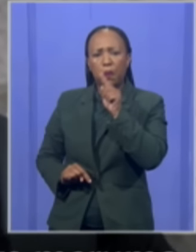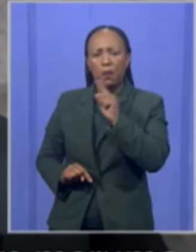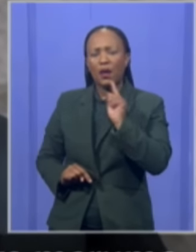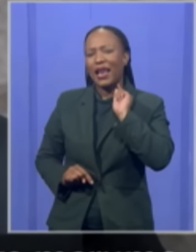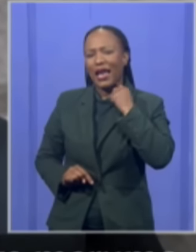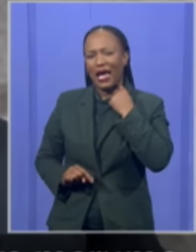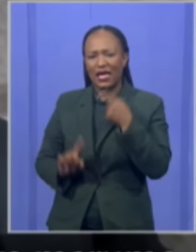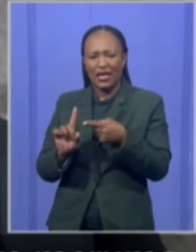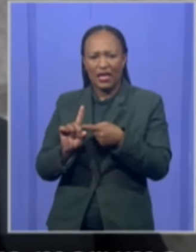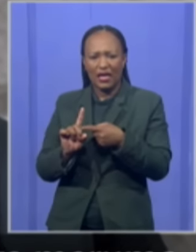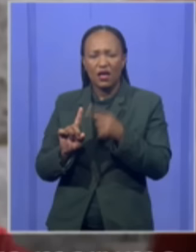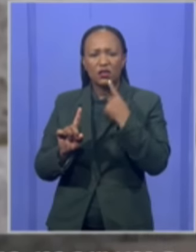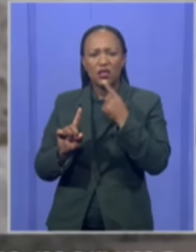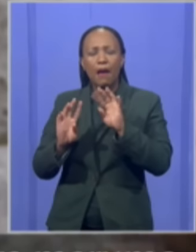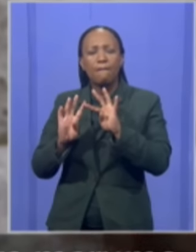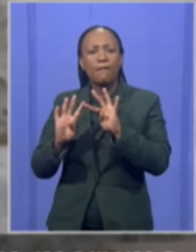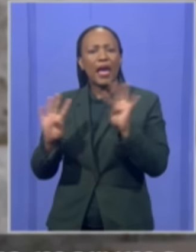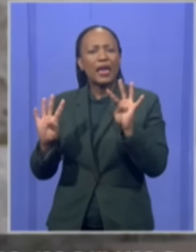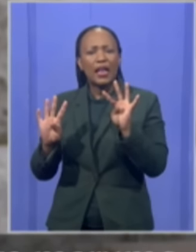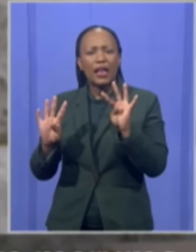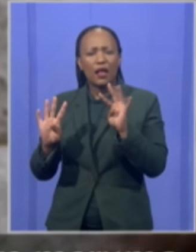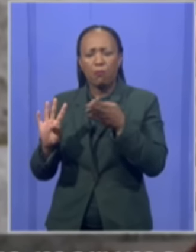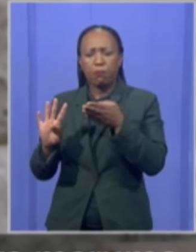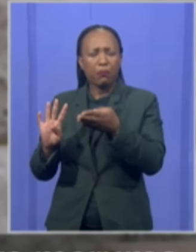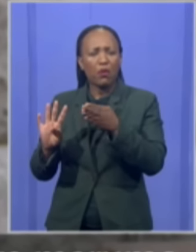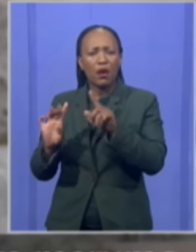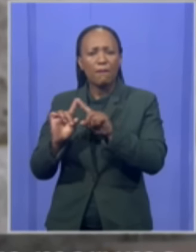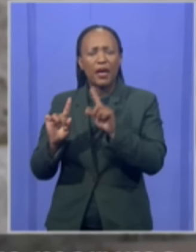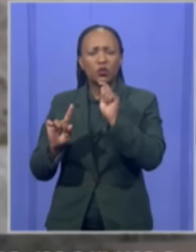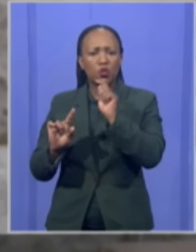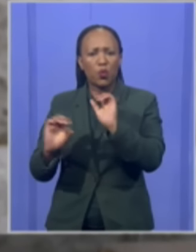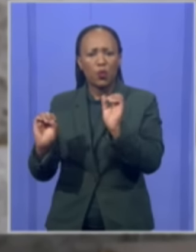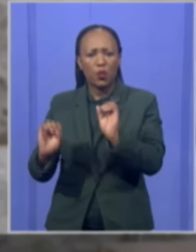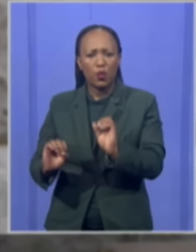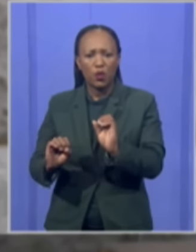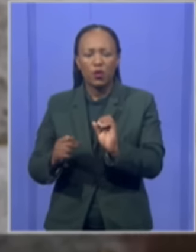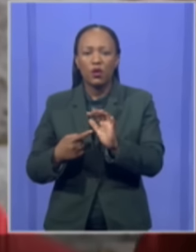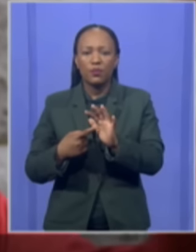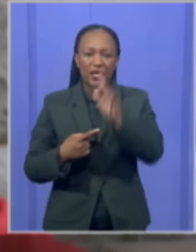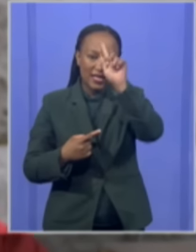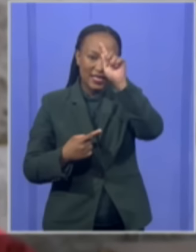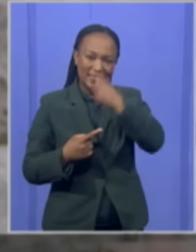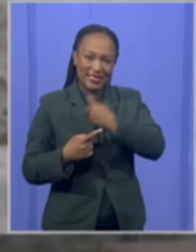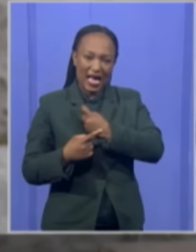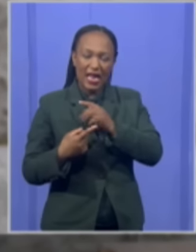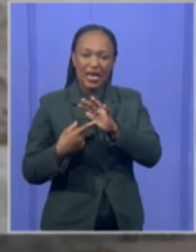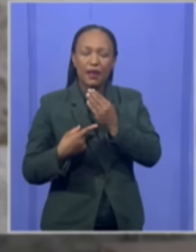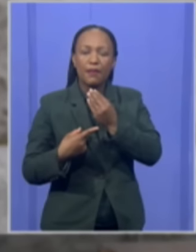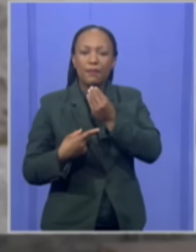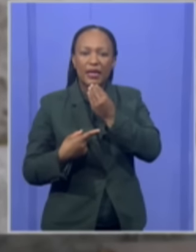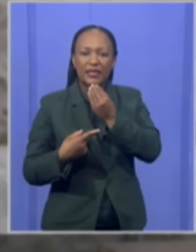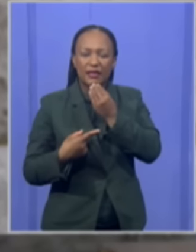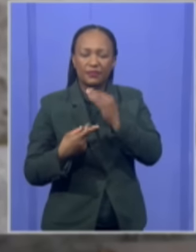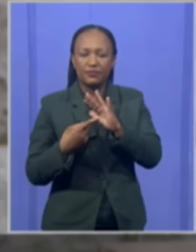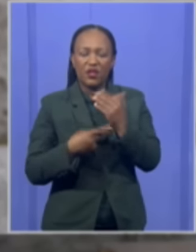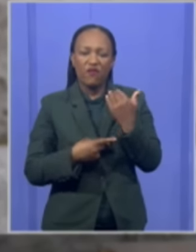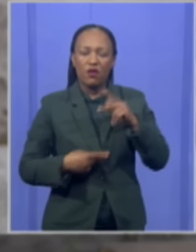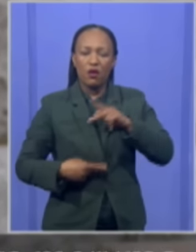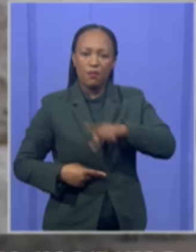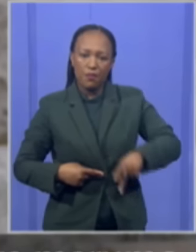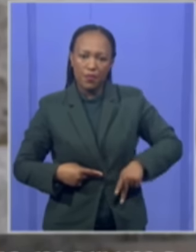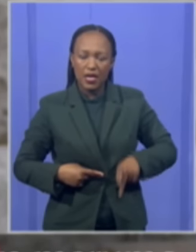a panel that never existed. People were appointed. The son of Gwede Mantashe was appointed. The former premier of the ANC in KZN was